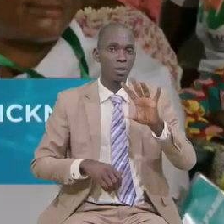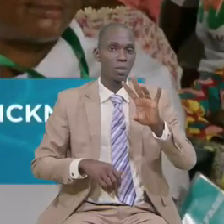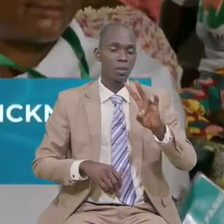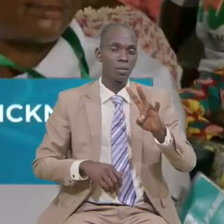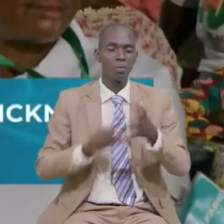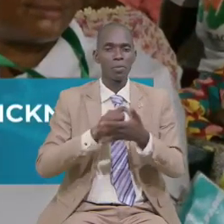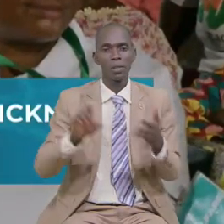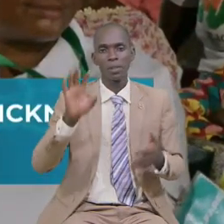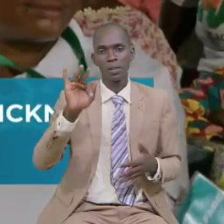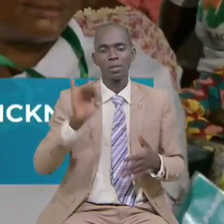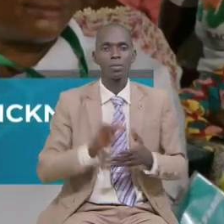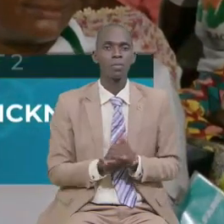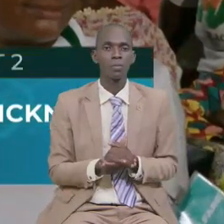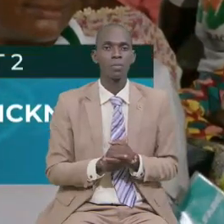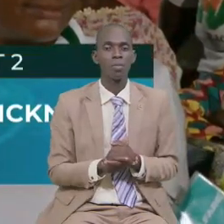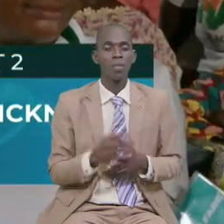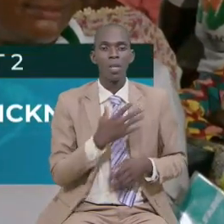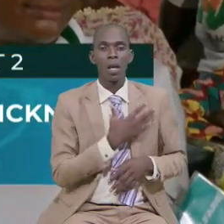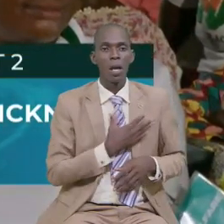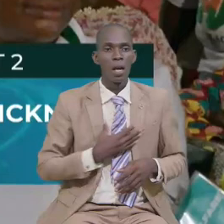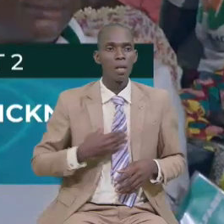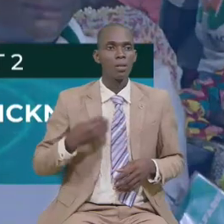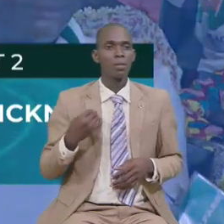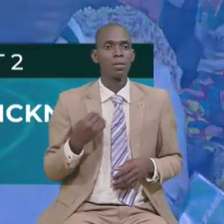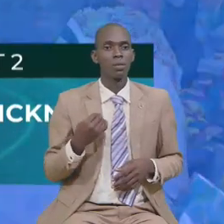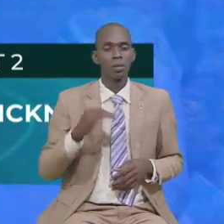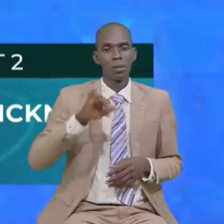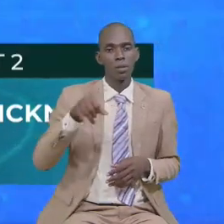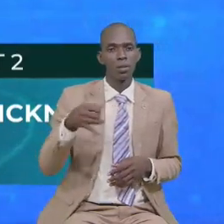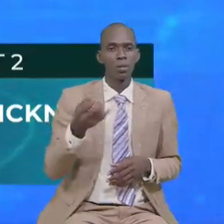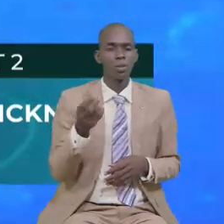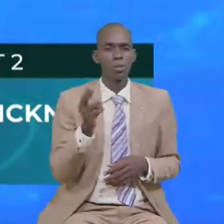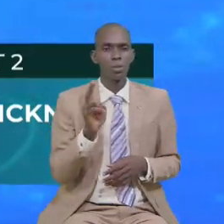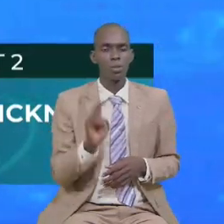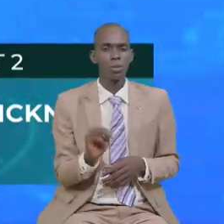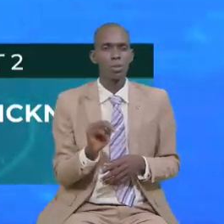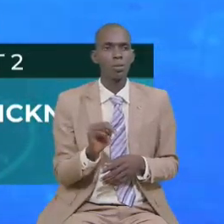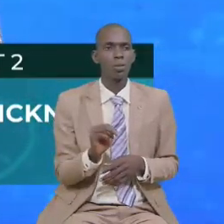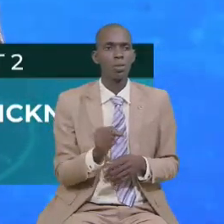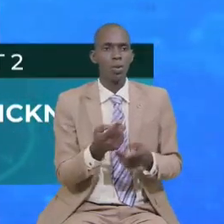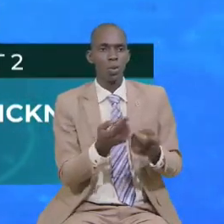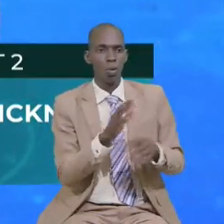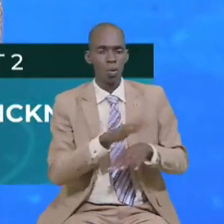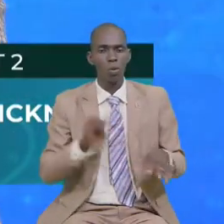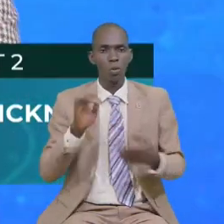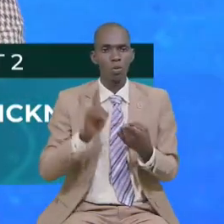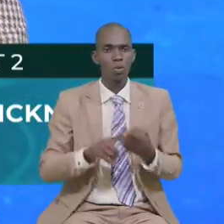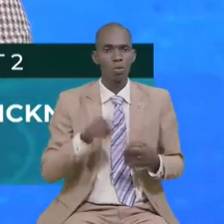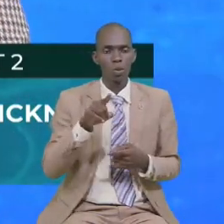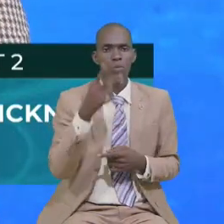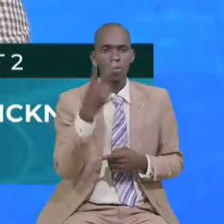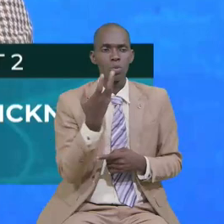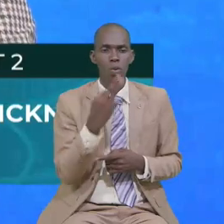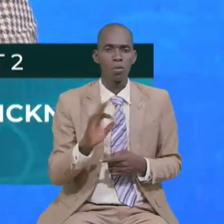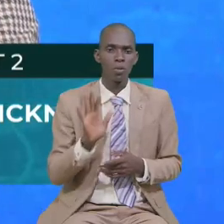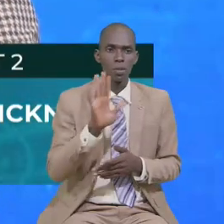19. And John, calling unto him two of his disciples, sent them to Jesus,